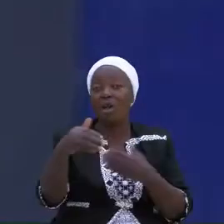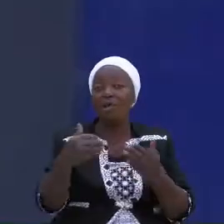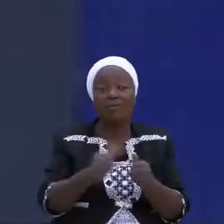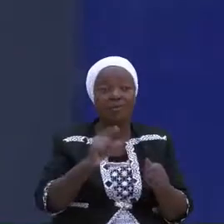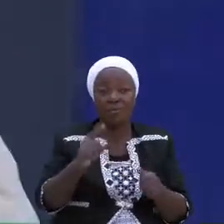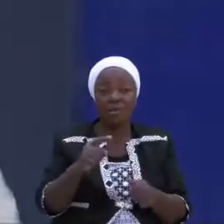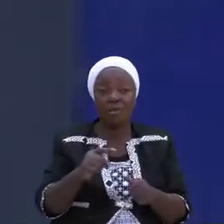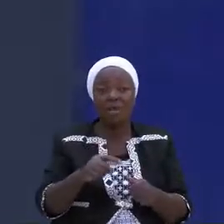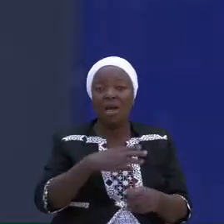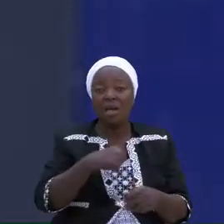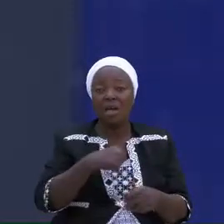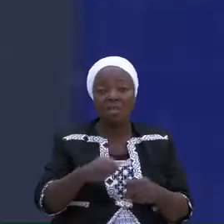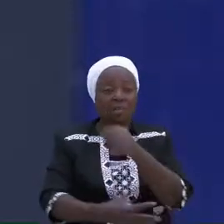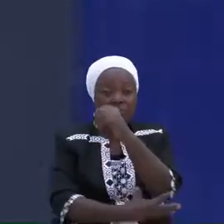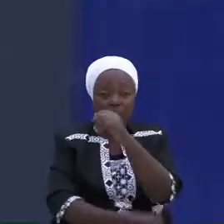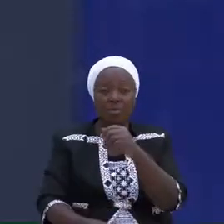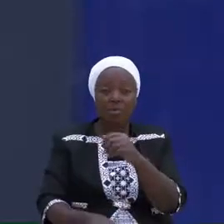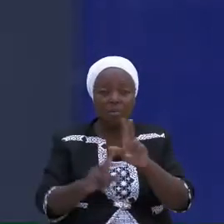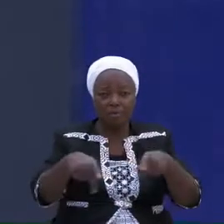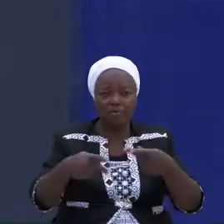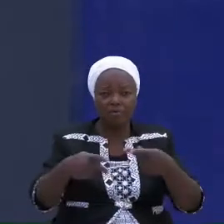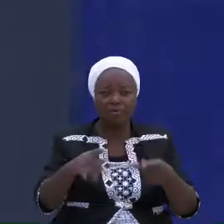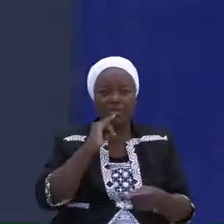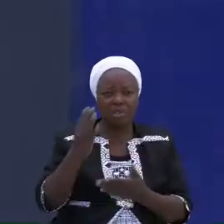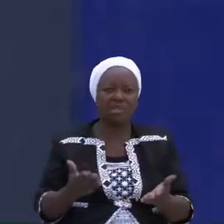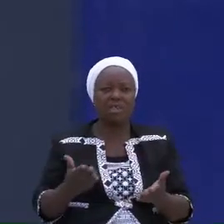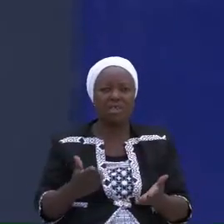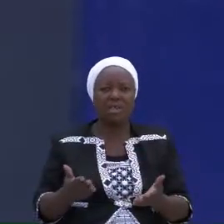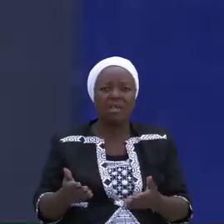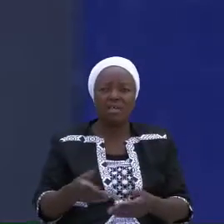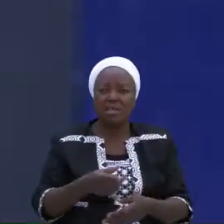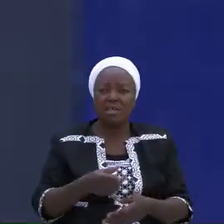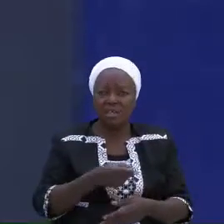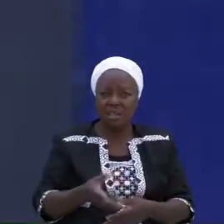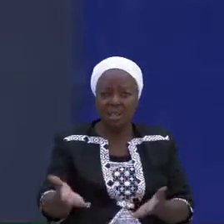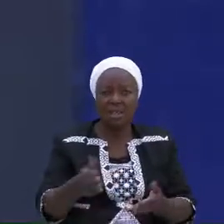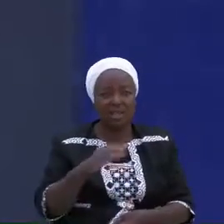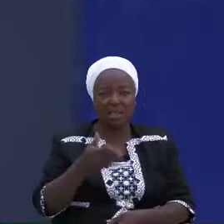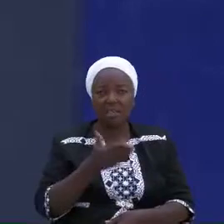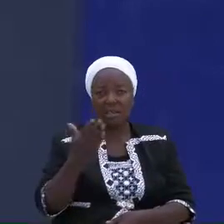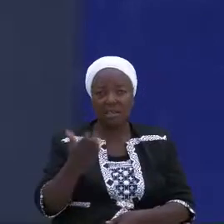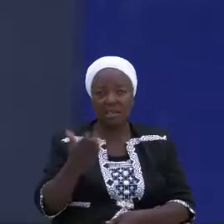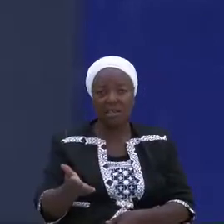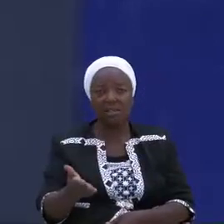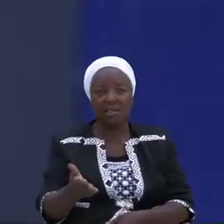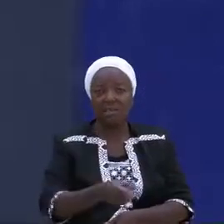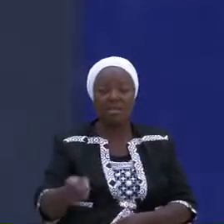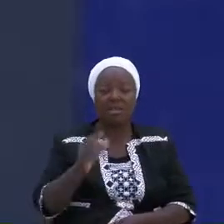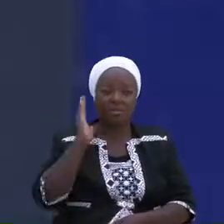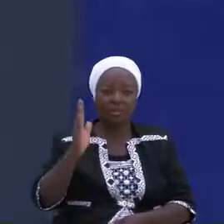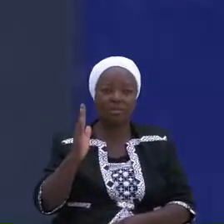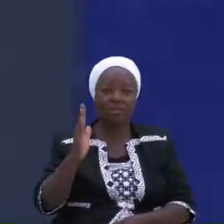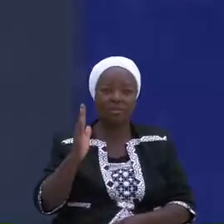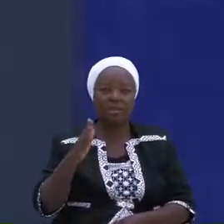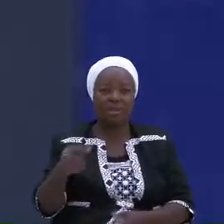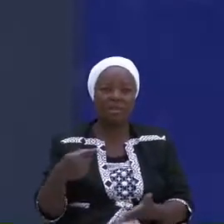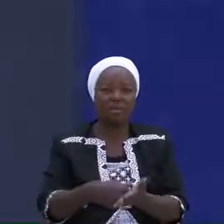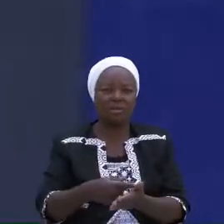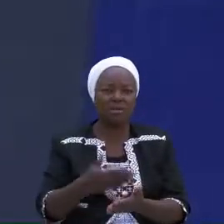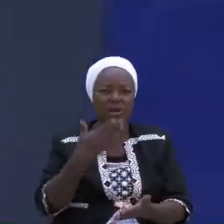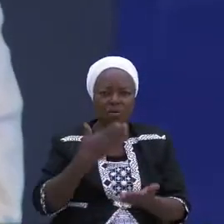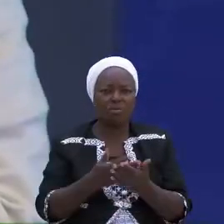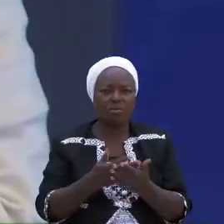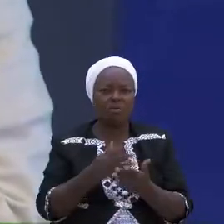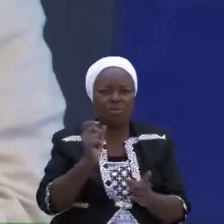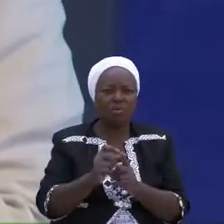they preach the gospel good news has come to you and that good news will be powerfully affected